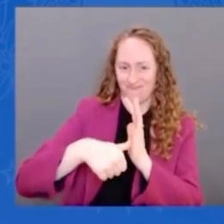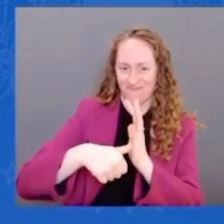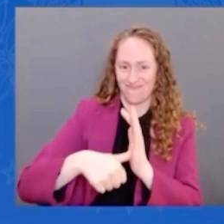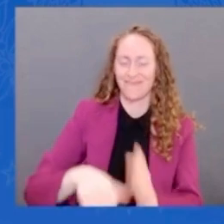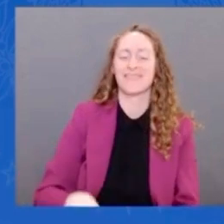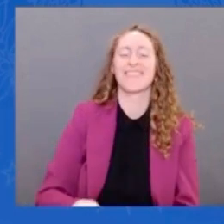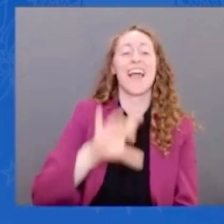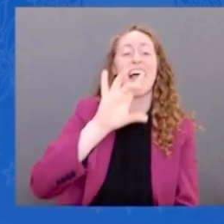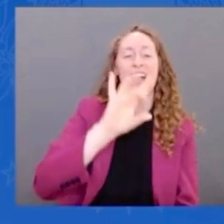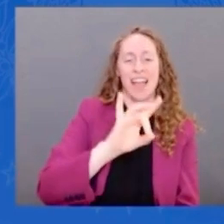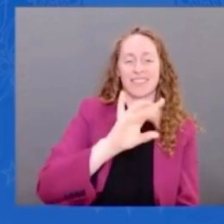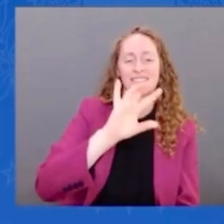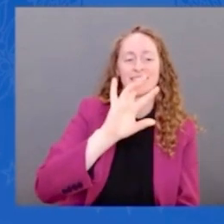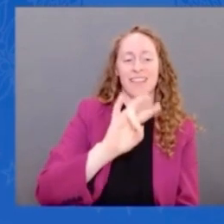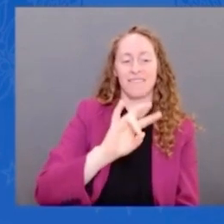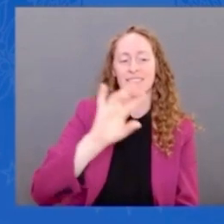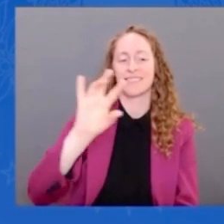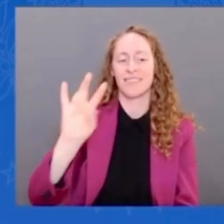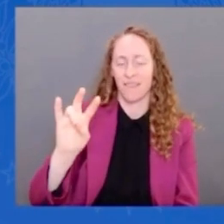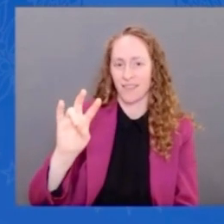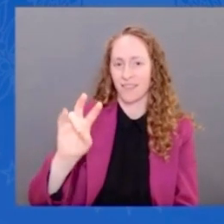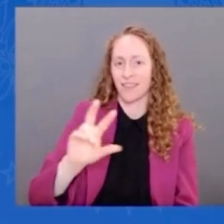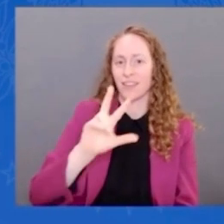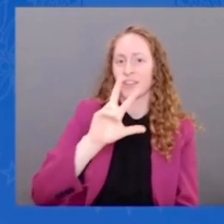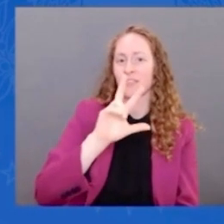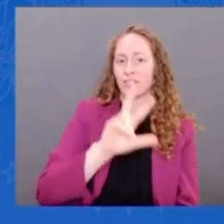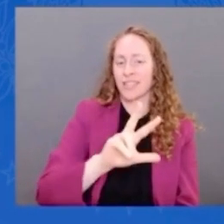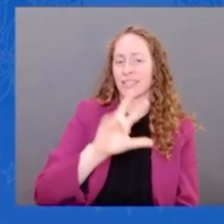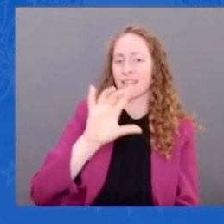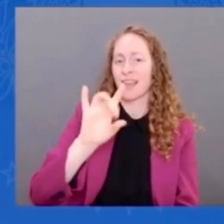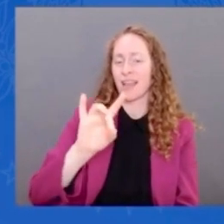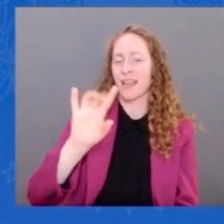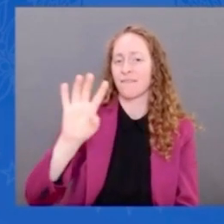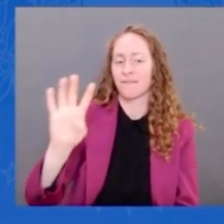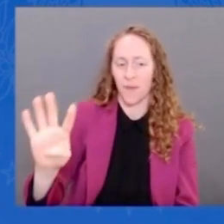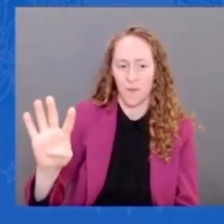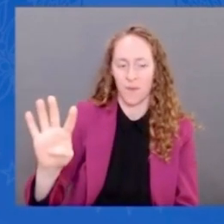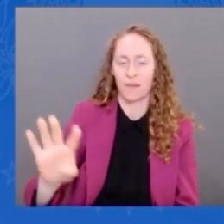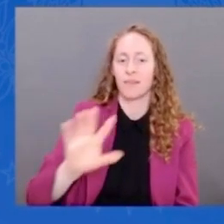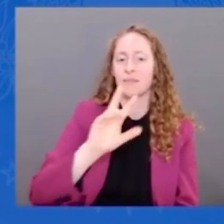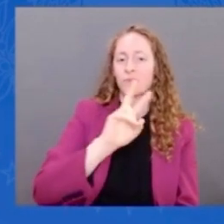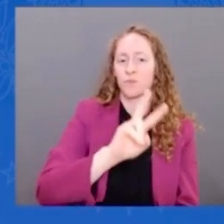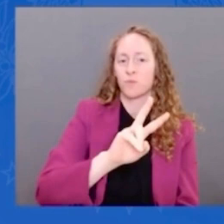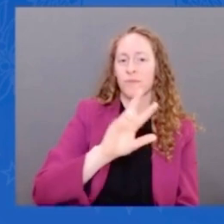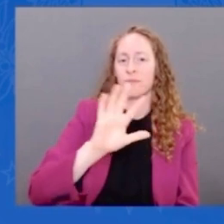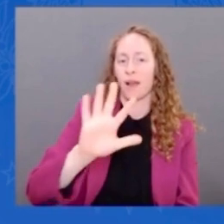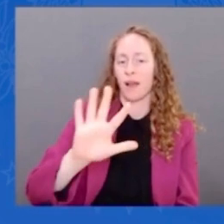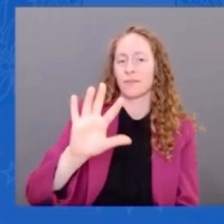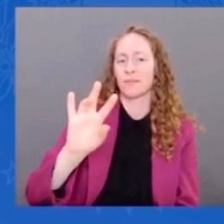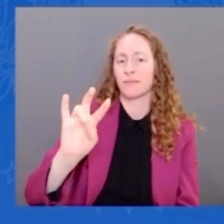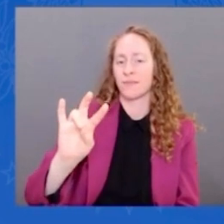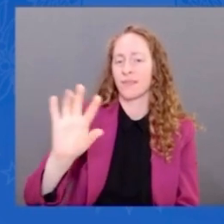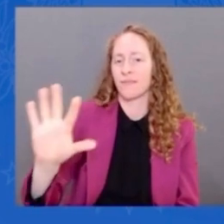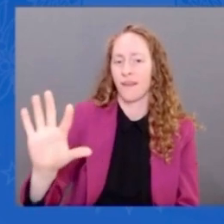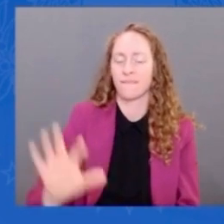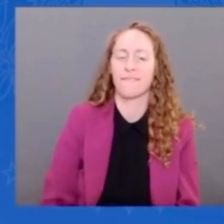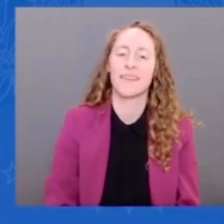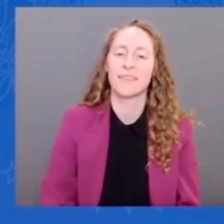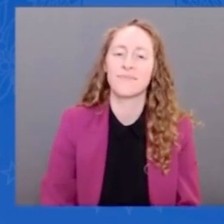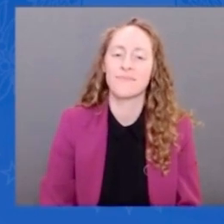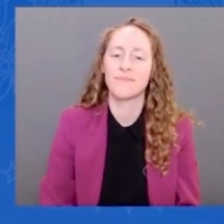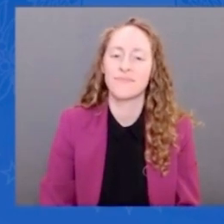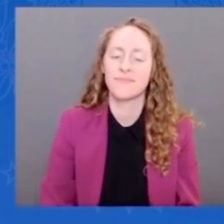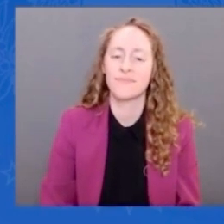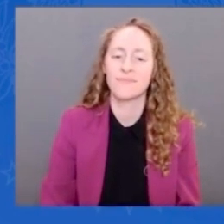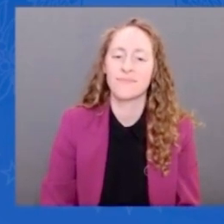877-384-2575. And for English or Spanish, or if you're able to get onto the internet, just visit